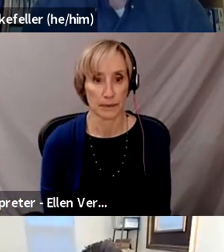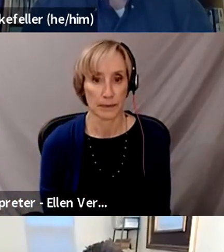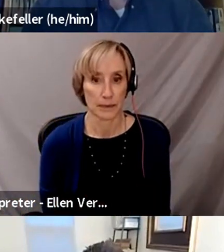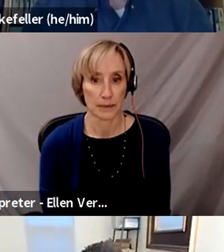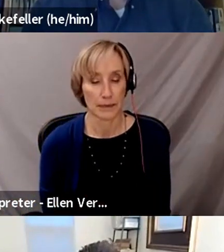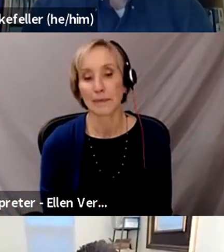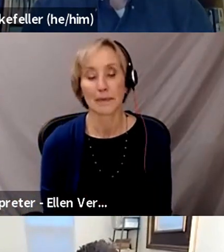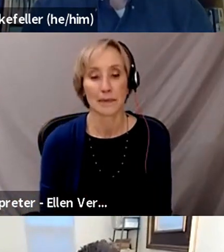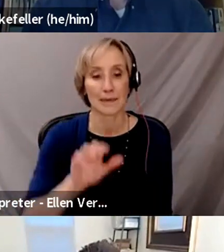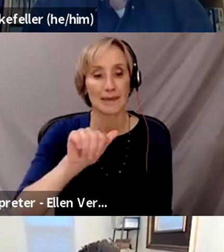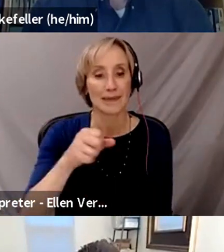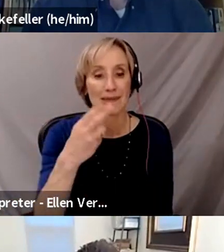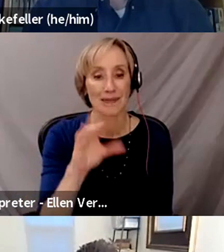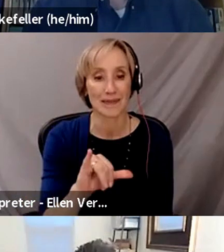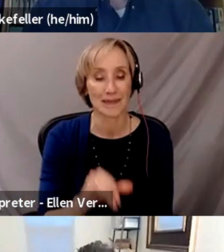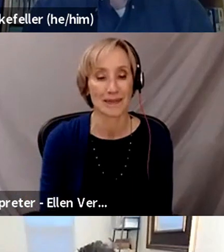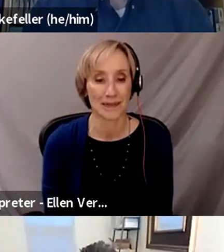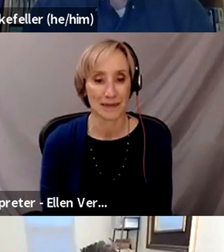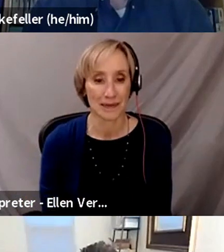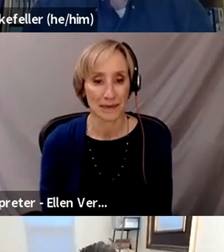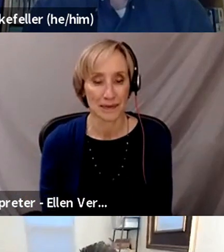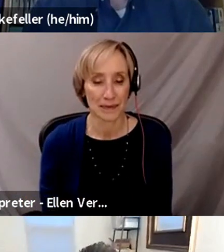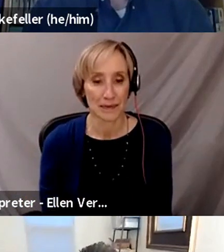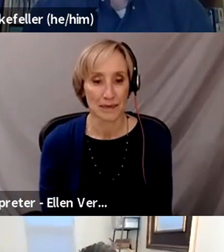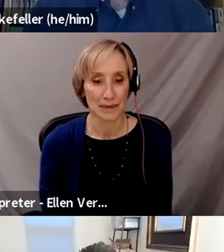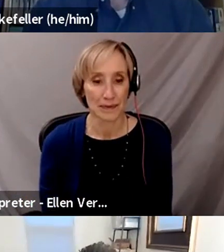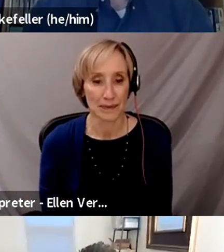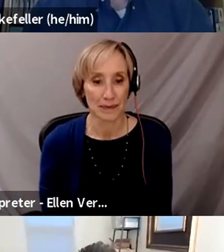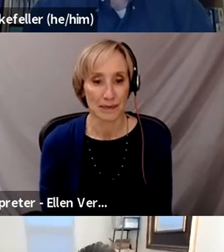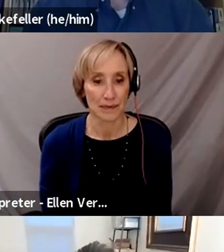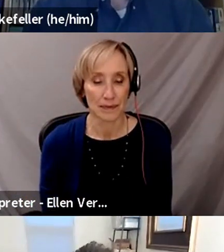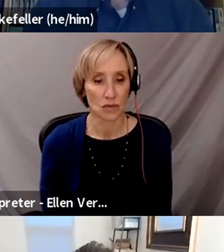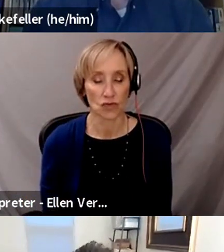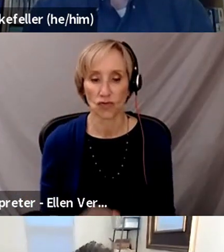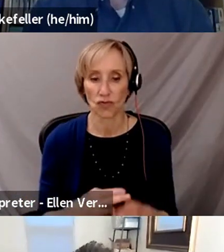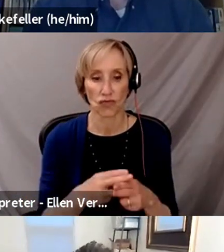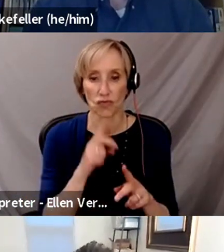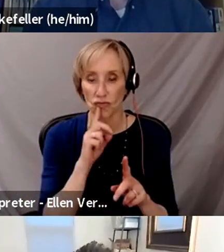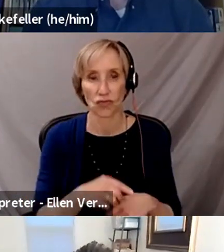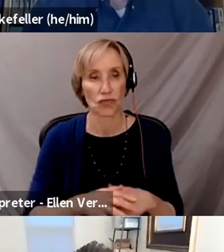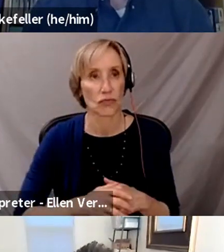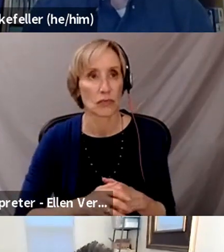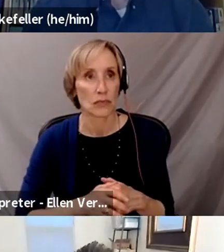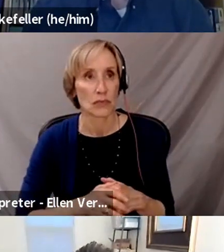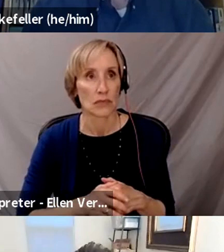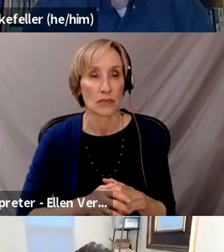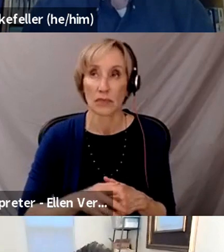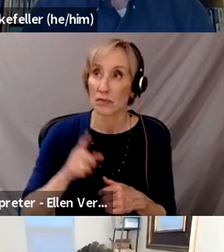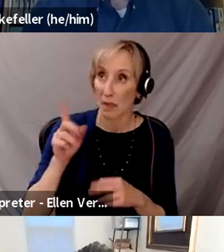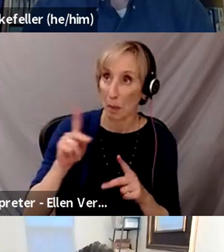Yeah, go ahead, Ashley. Yeah, I don't have a lengthy response to this, but I just think a lot about,